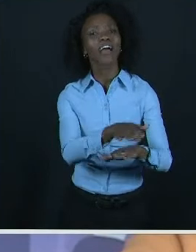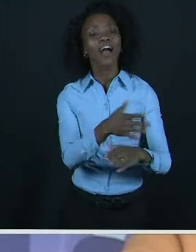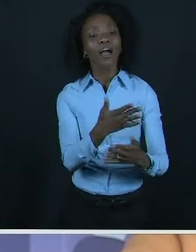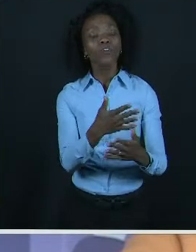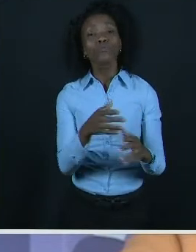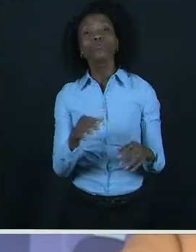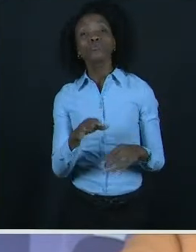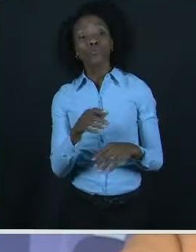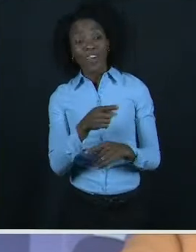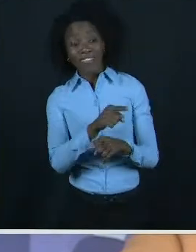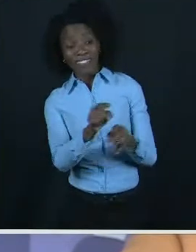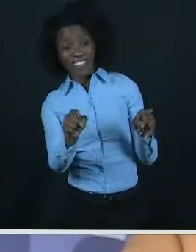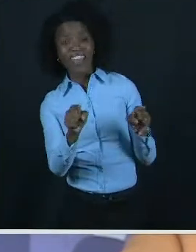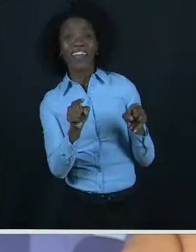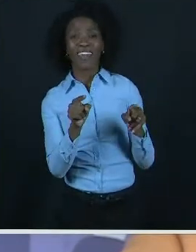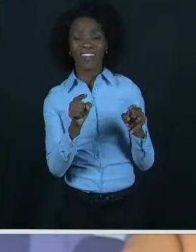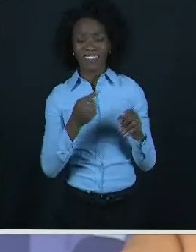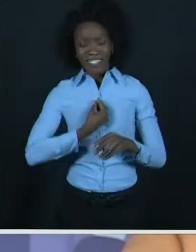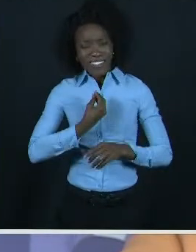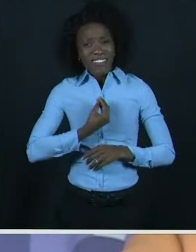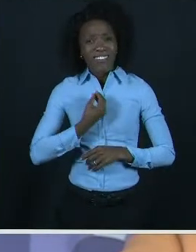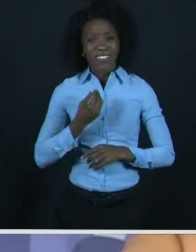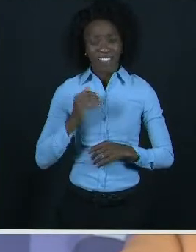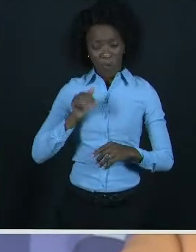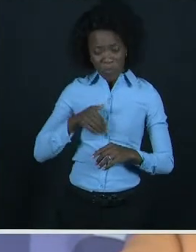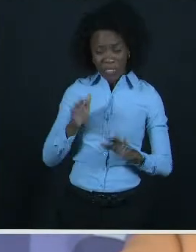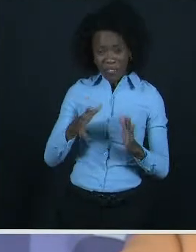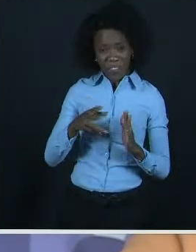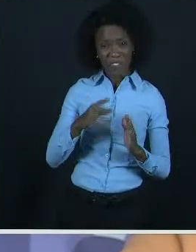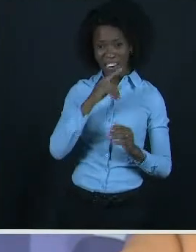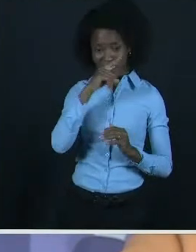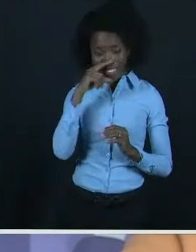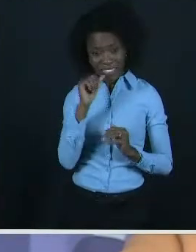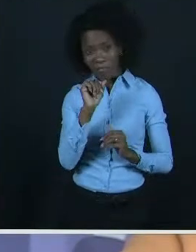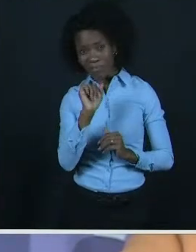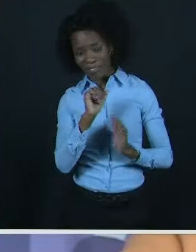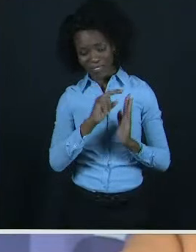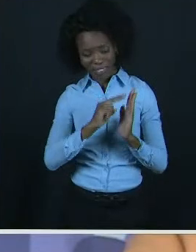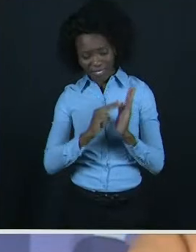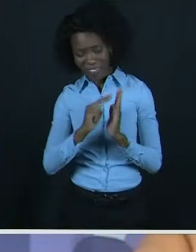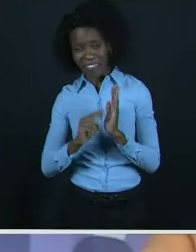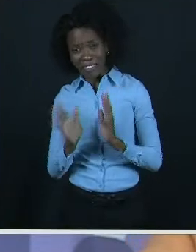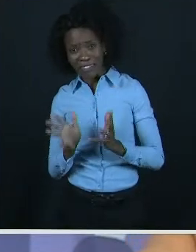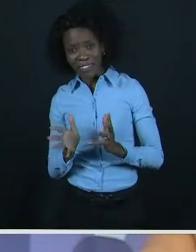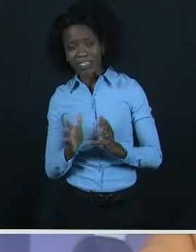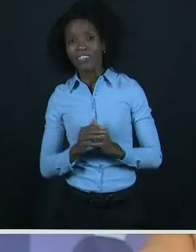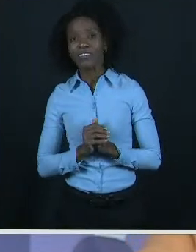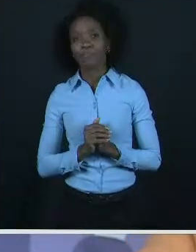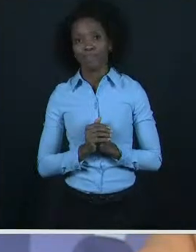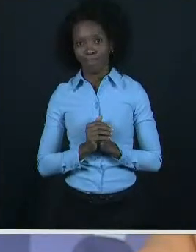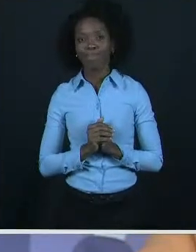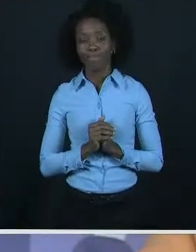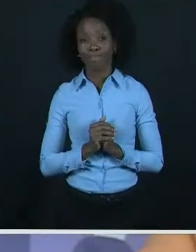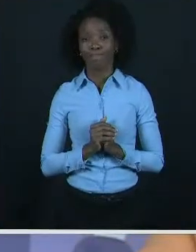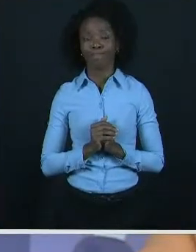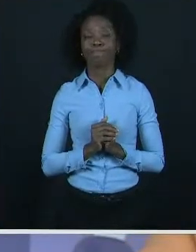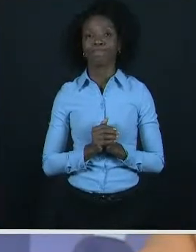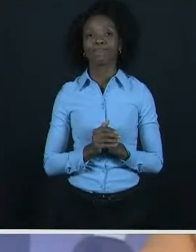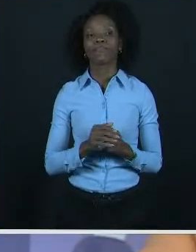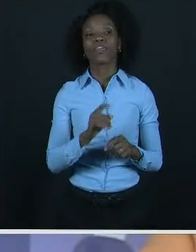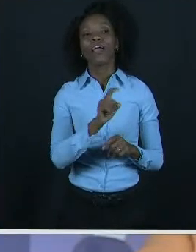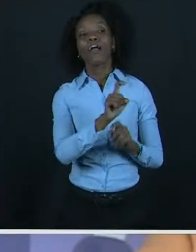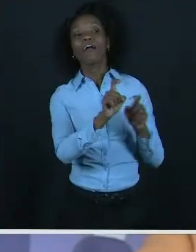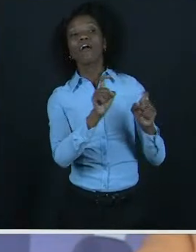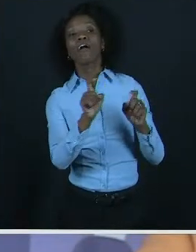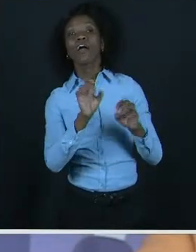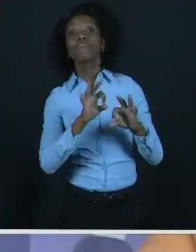young women whose names I read are also looking at how we are